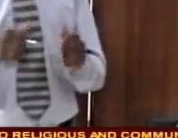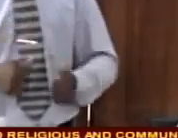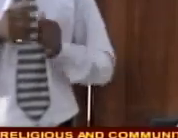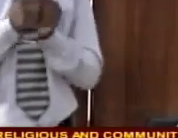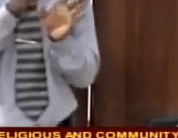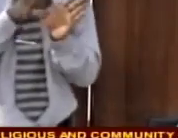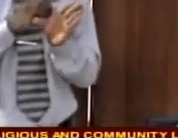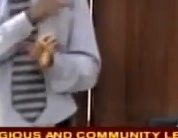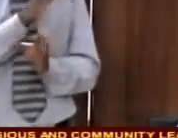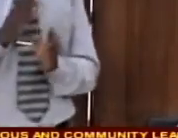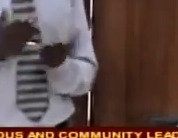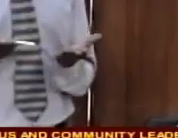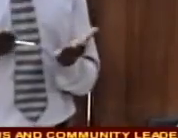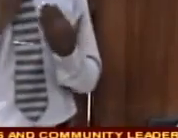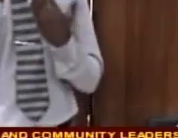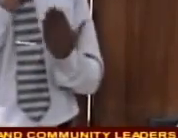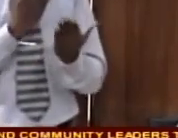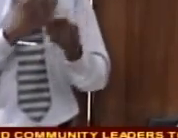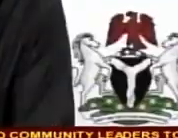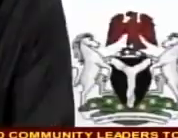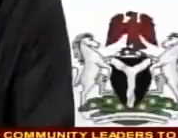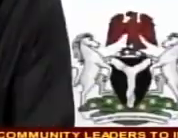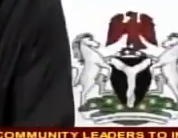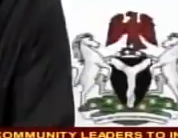on that. Thank you.